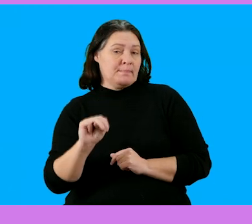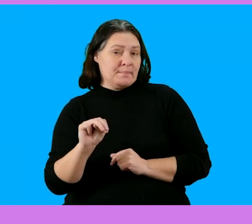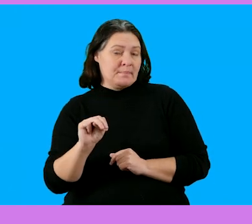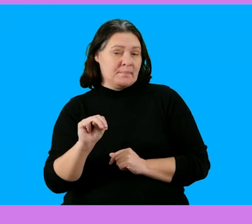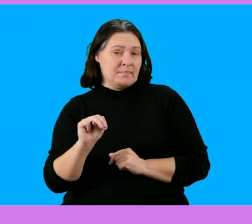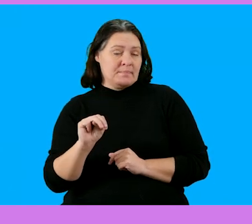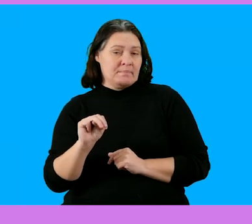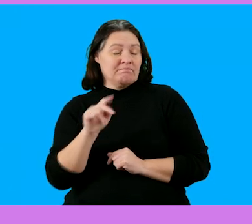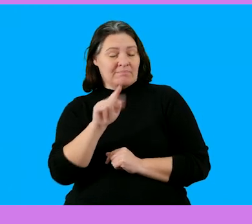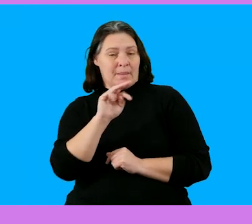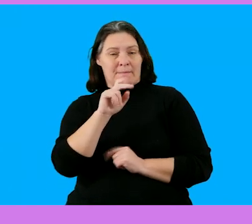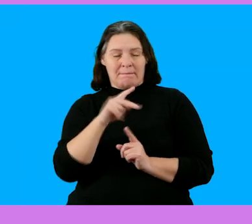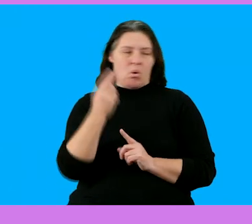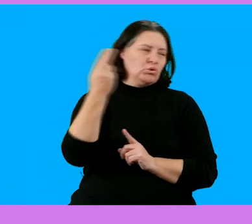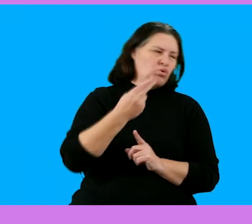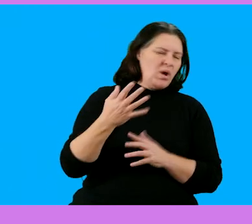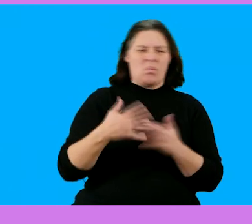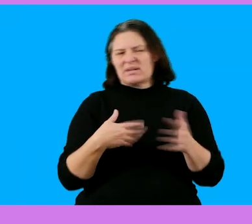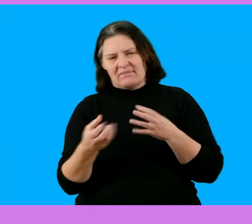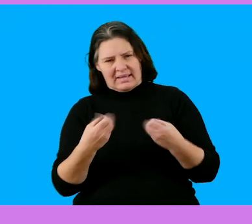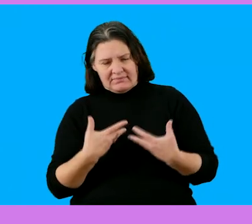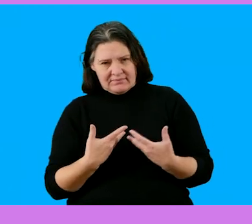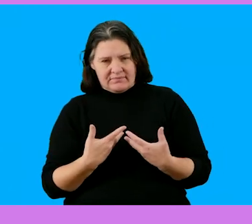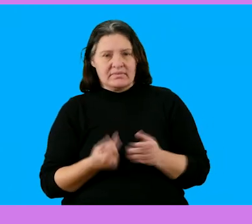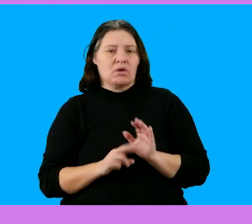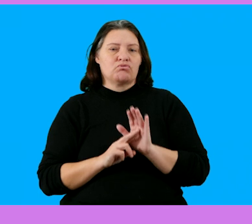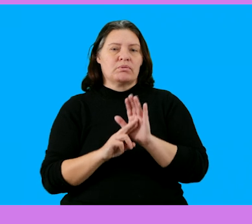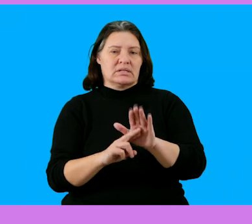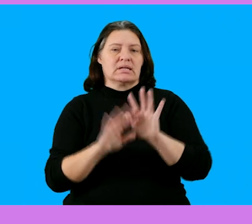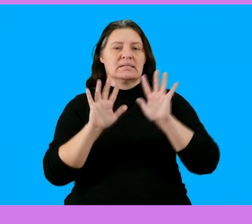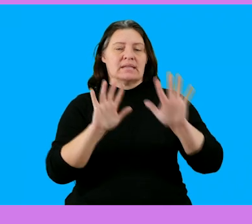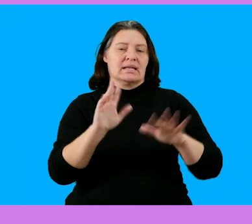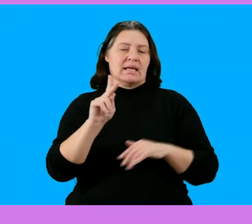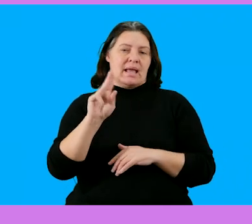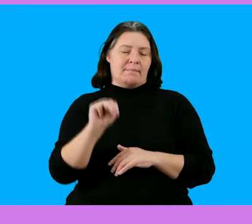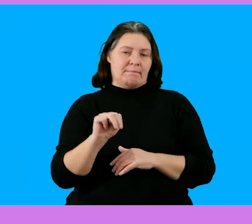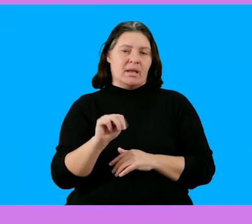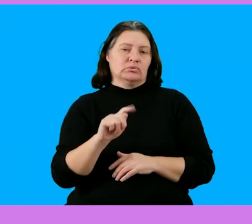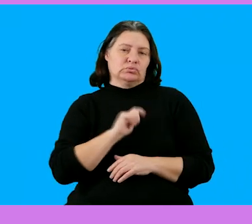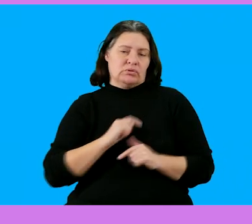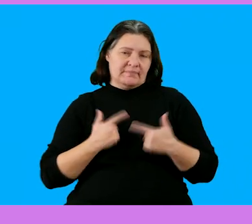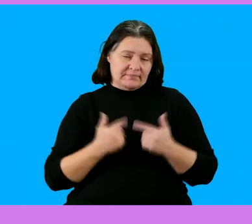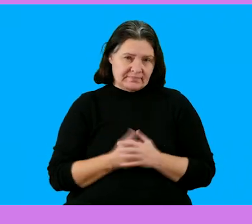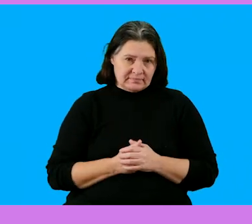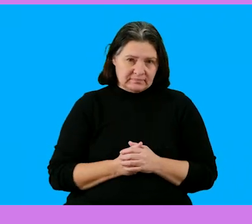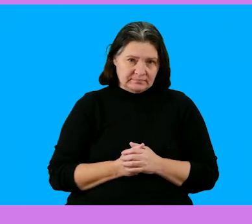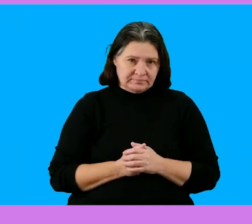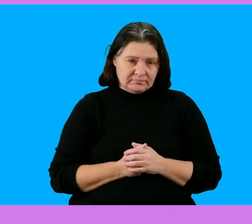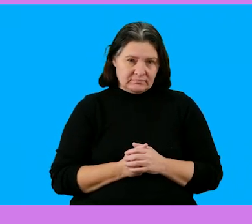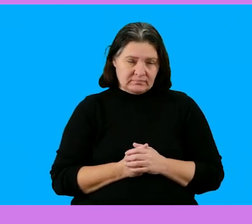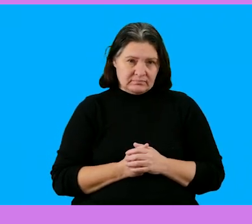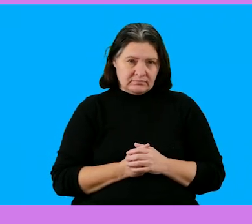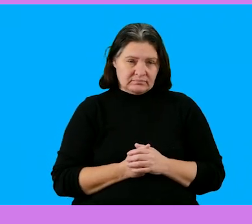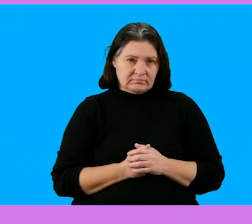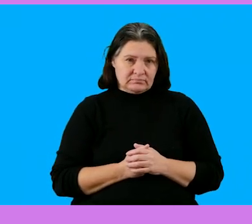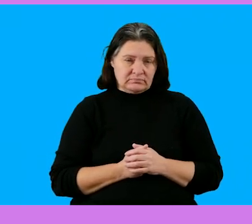centimeters, okay, on this map or drawing, whatever is given to you, represents 10 kilometers in reality. Our